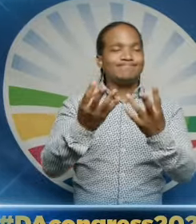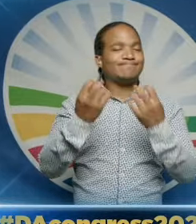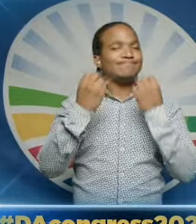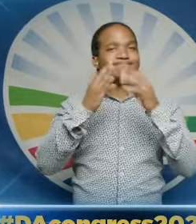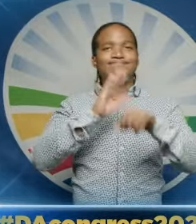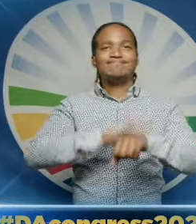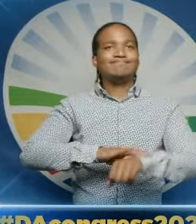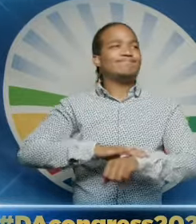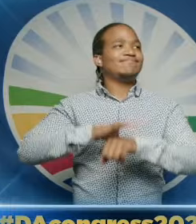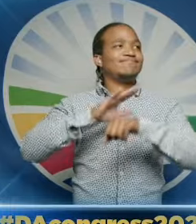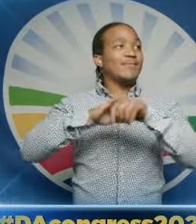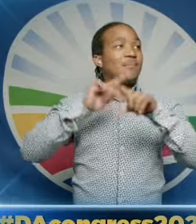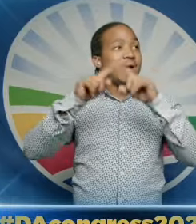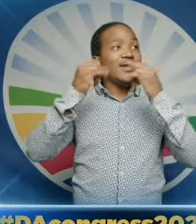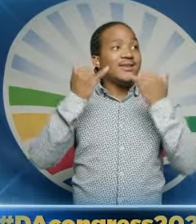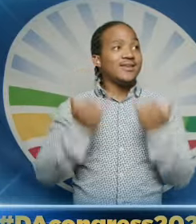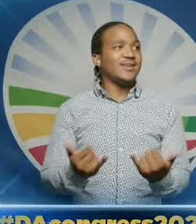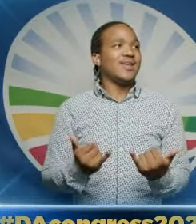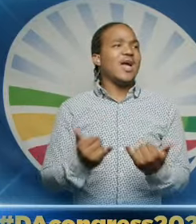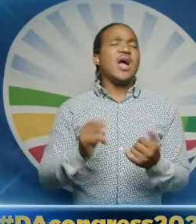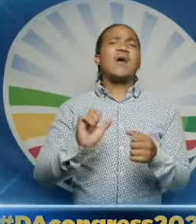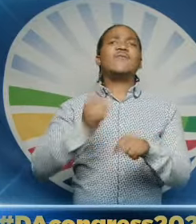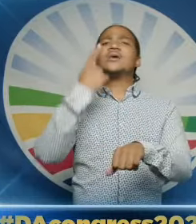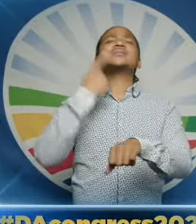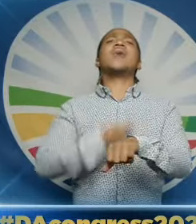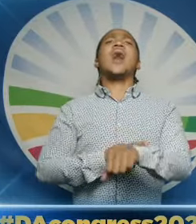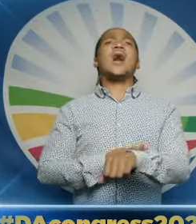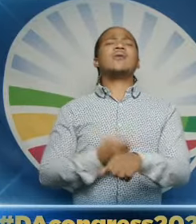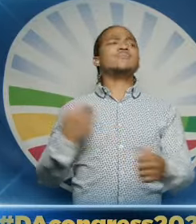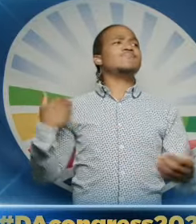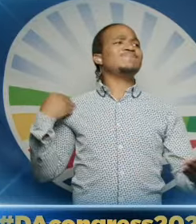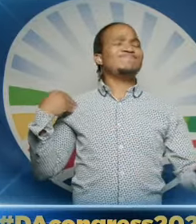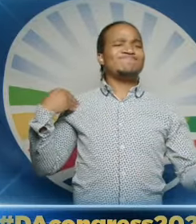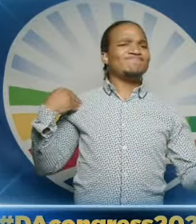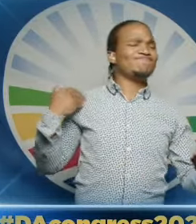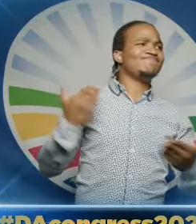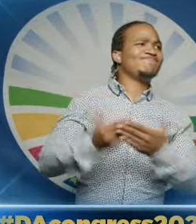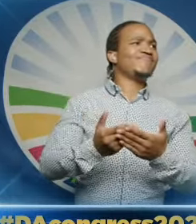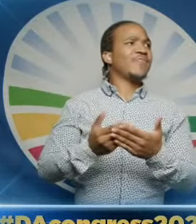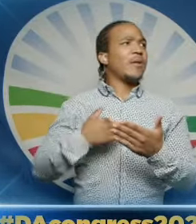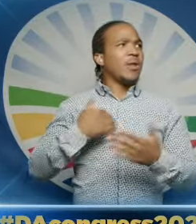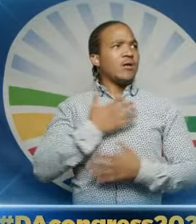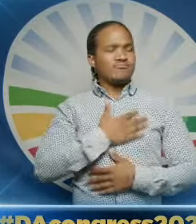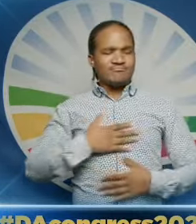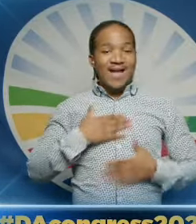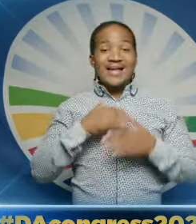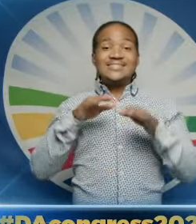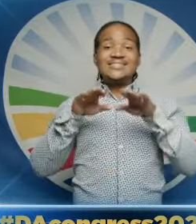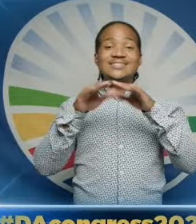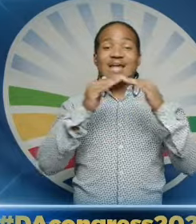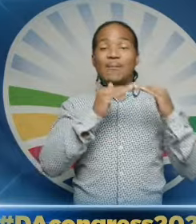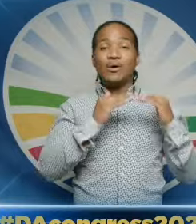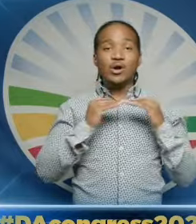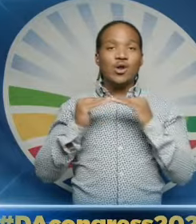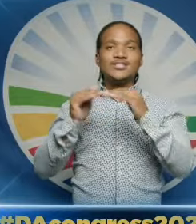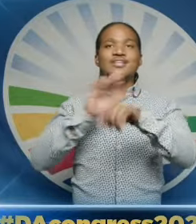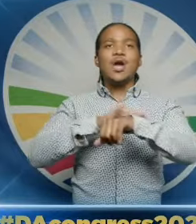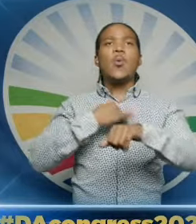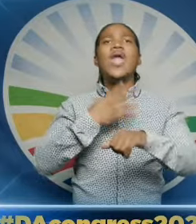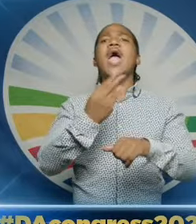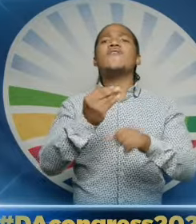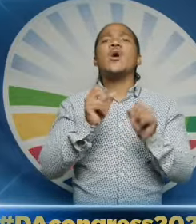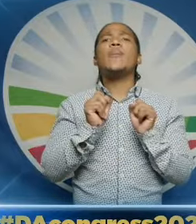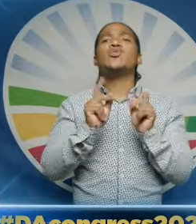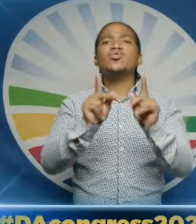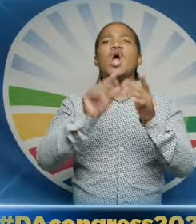time. But now, for the first time ever in our democratic history, we have a chance